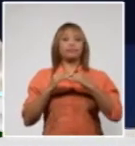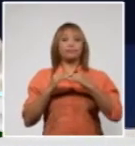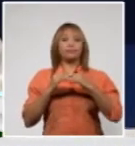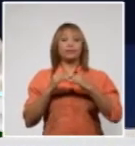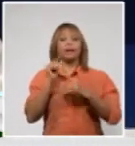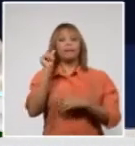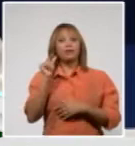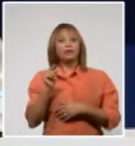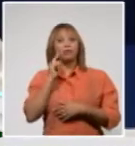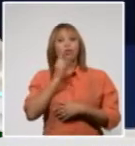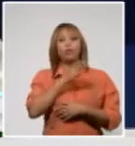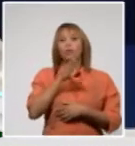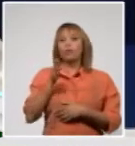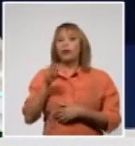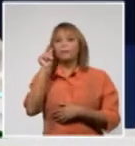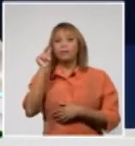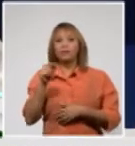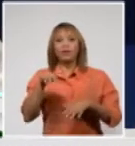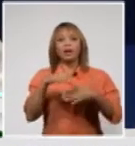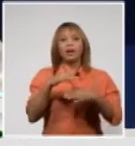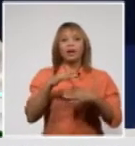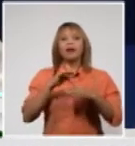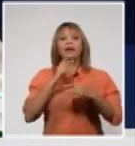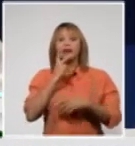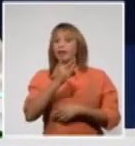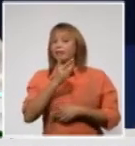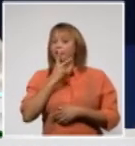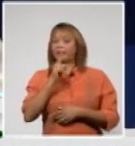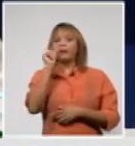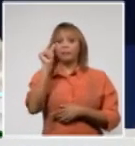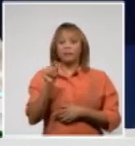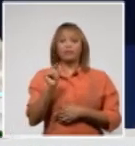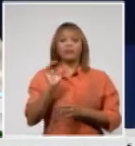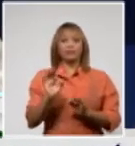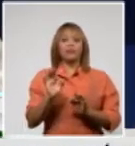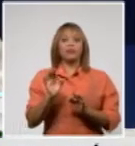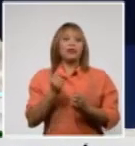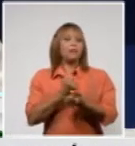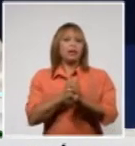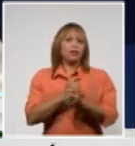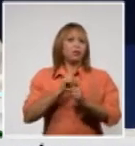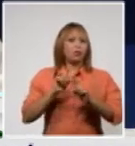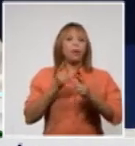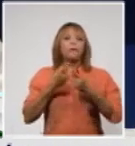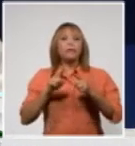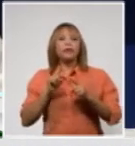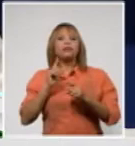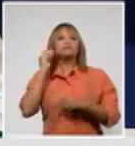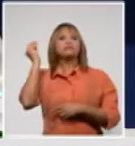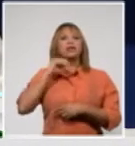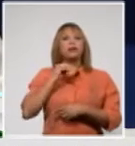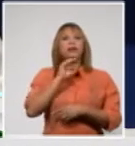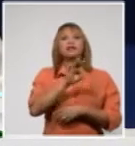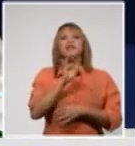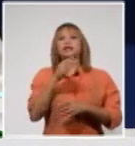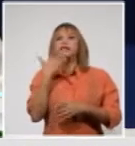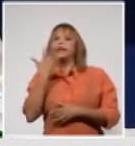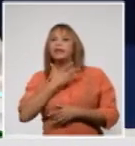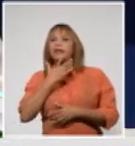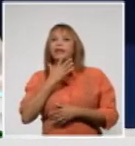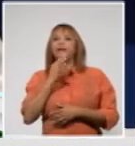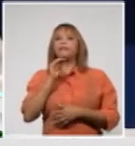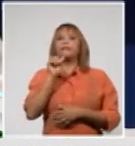that work is ongoing to increase this number in order to screen more people, some with risk